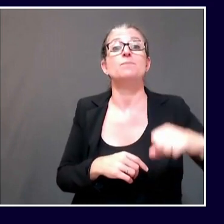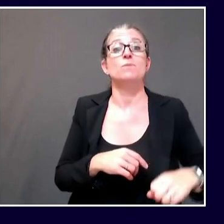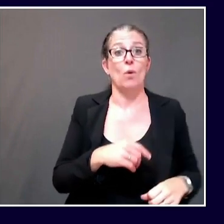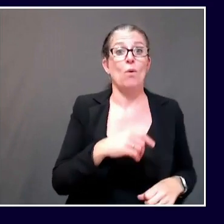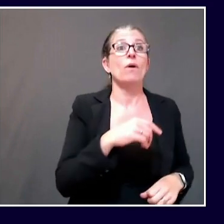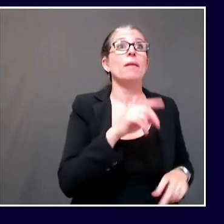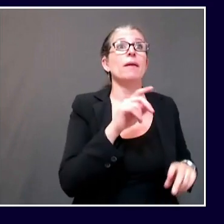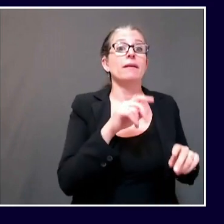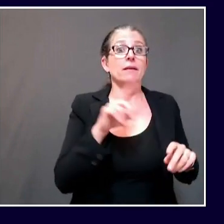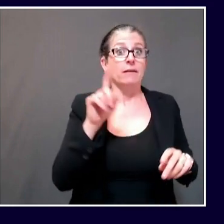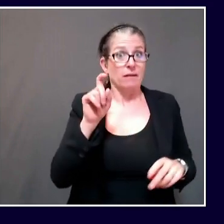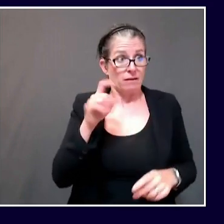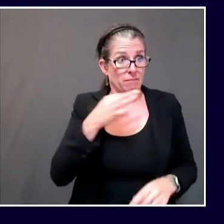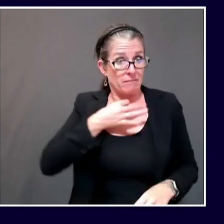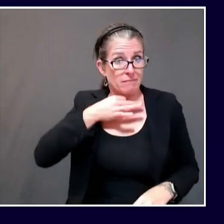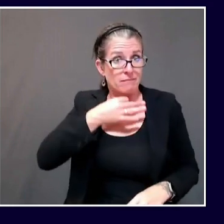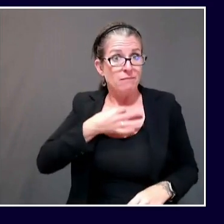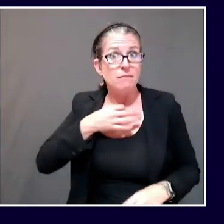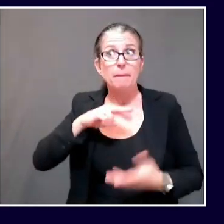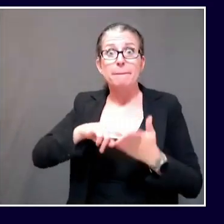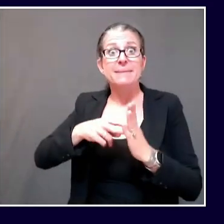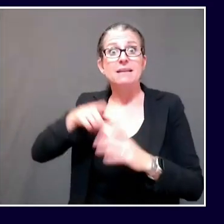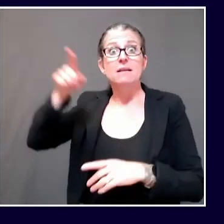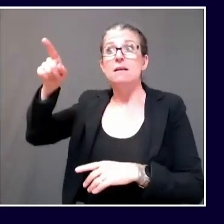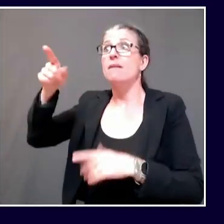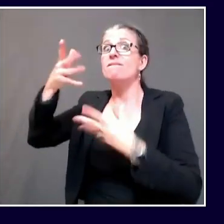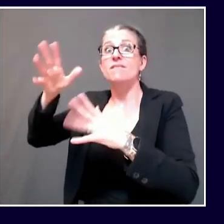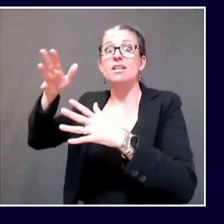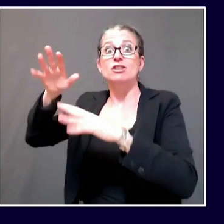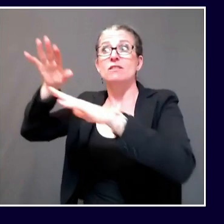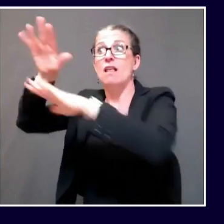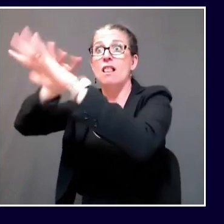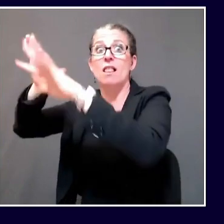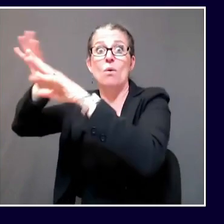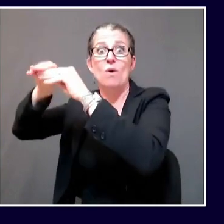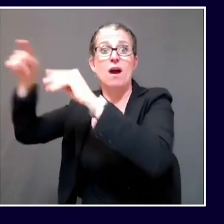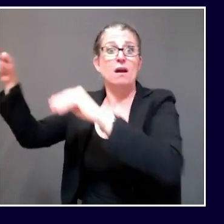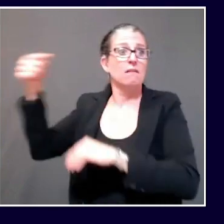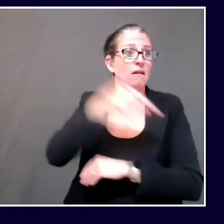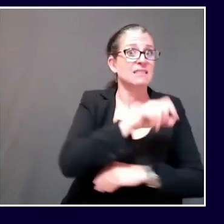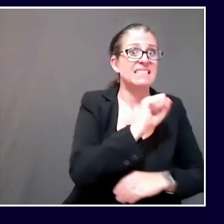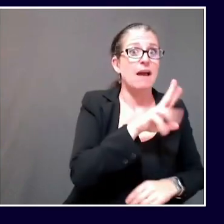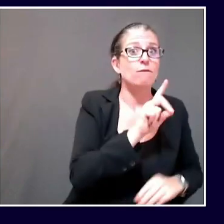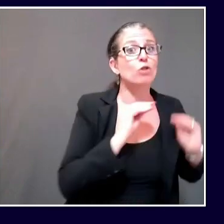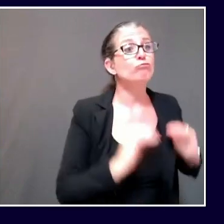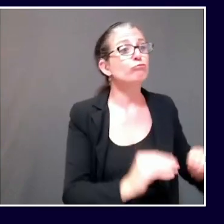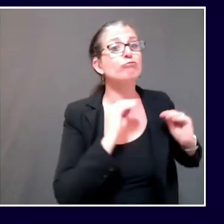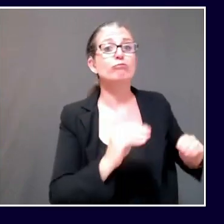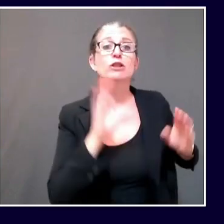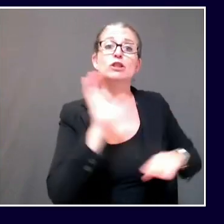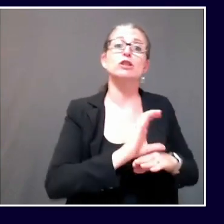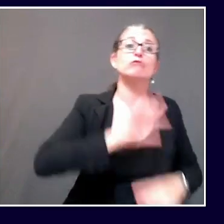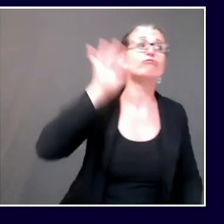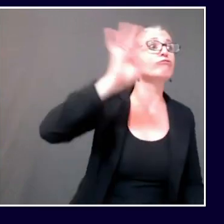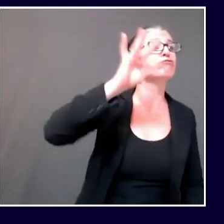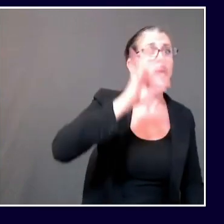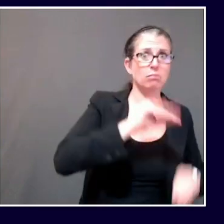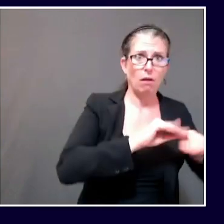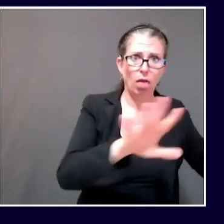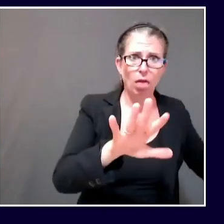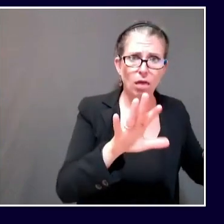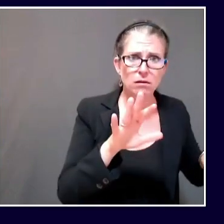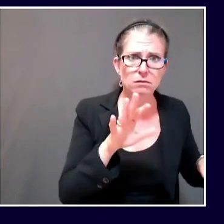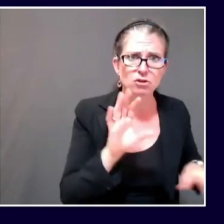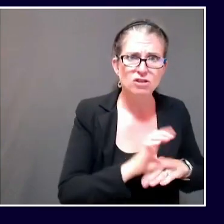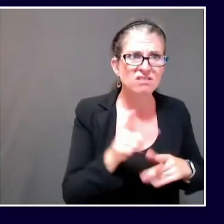are on the lookout for. That's part of the investigation process, the process of taking a look at what's out there